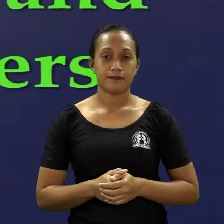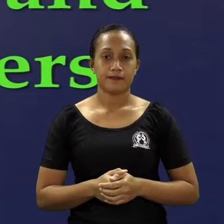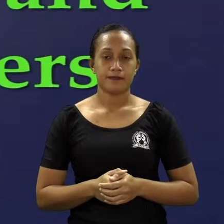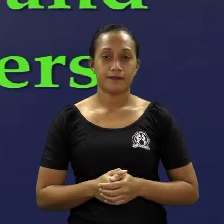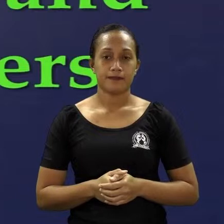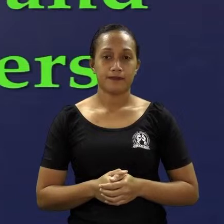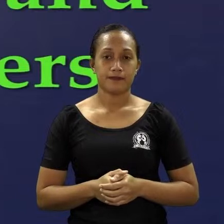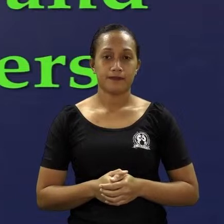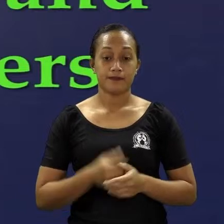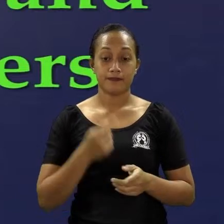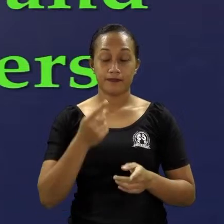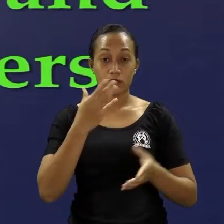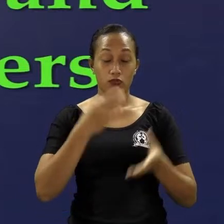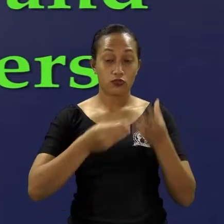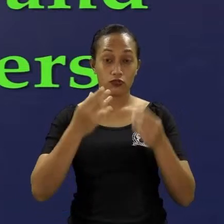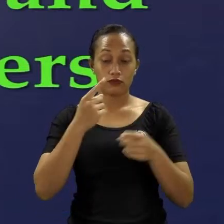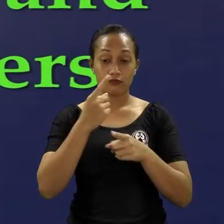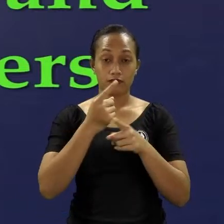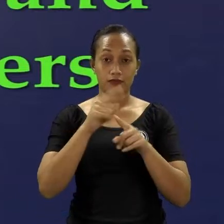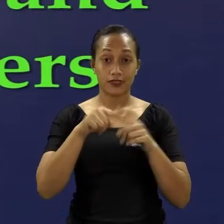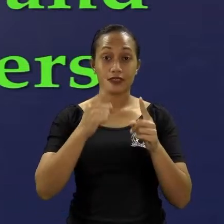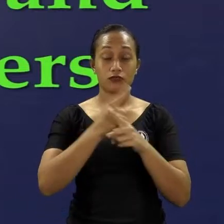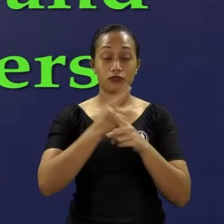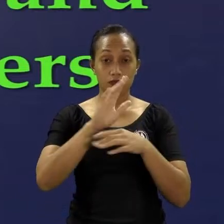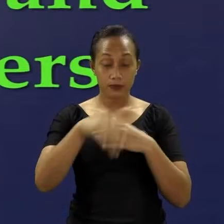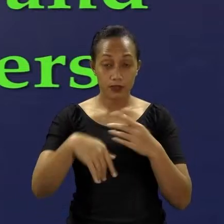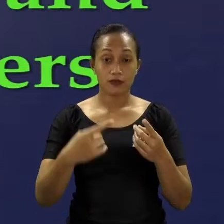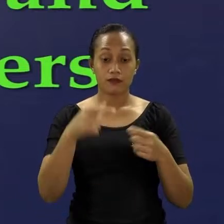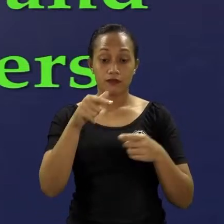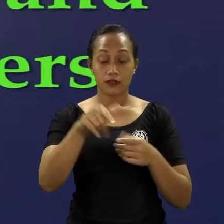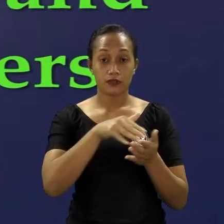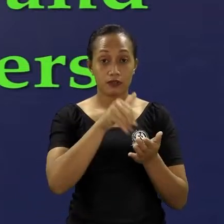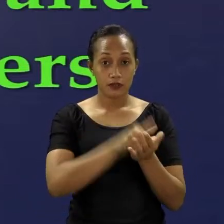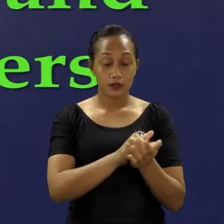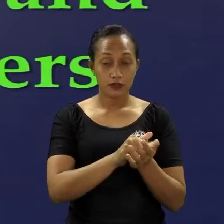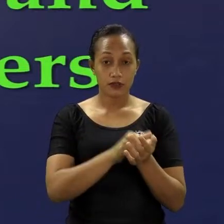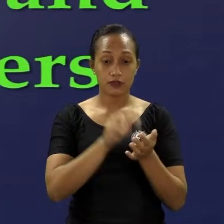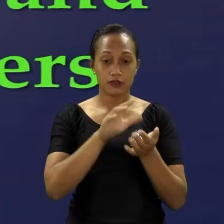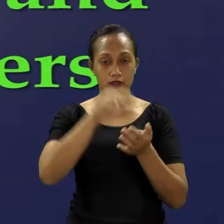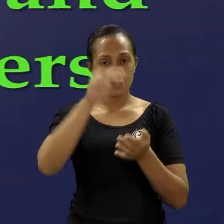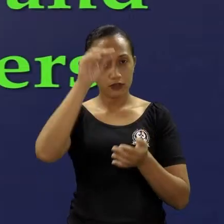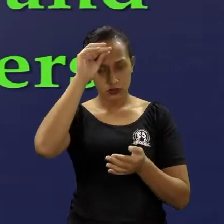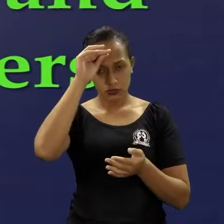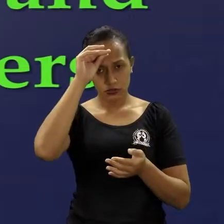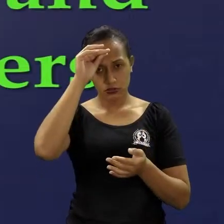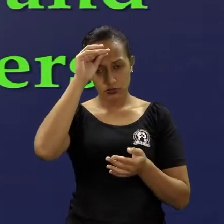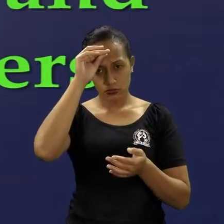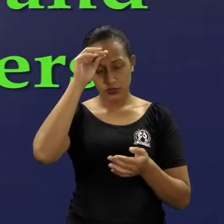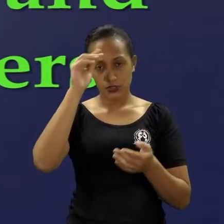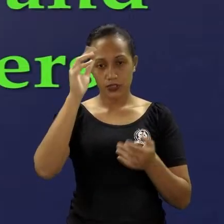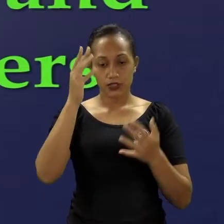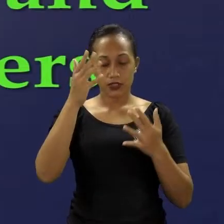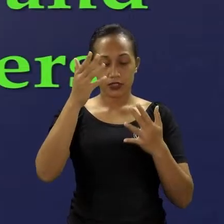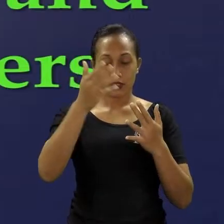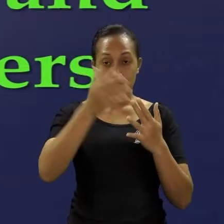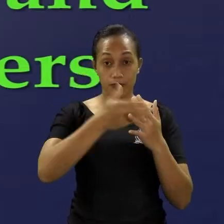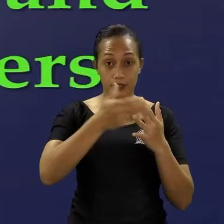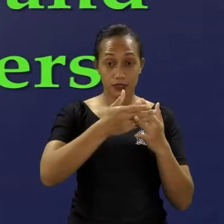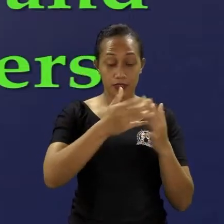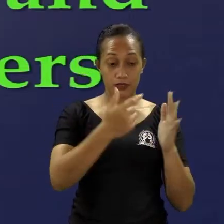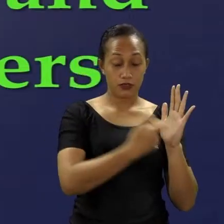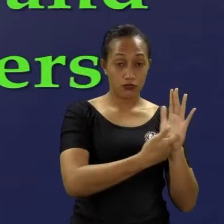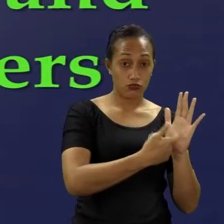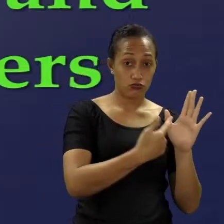Major learning outcome. For this lesson, students distinguish between